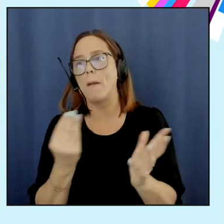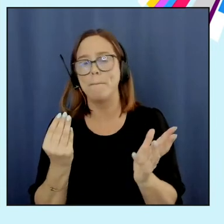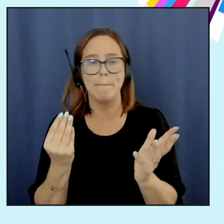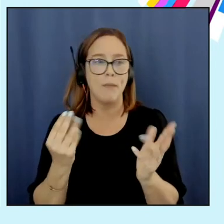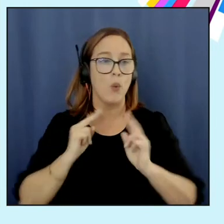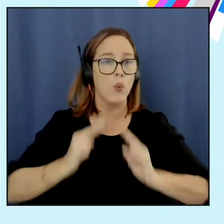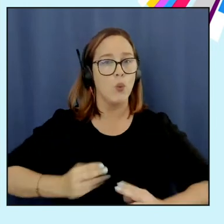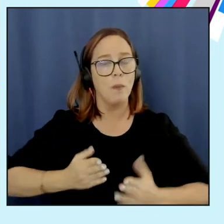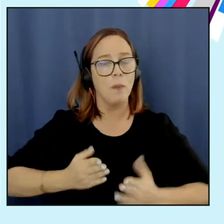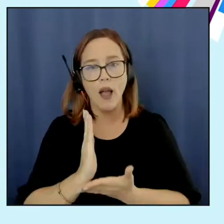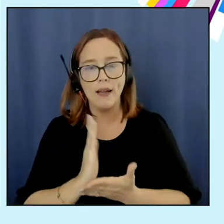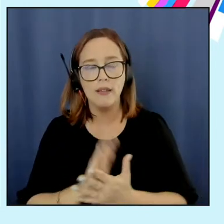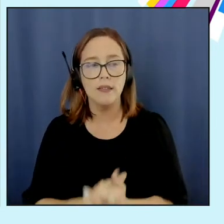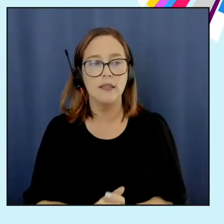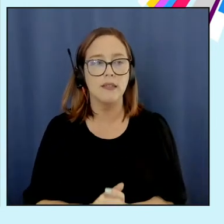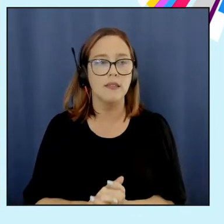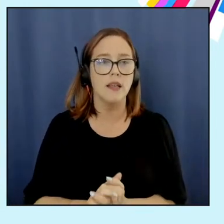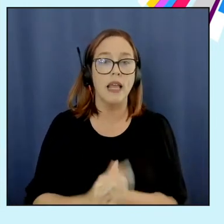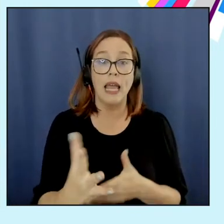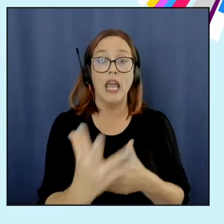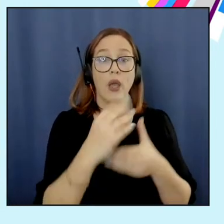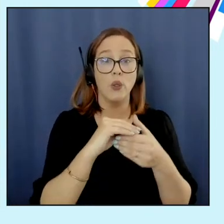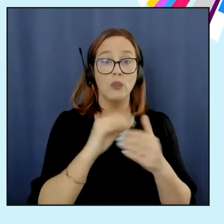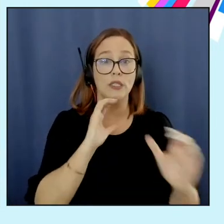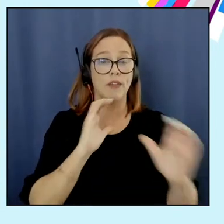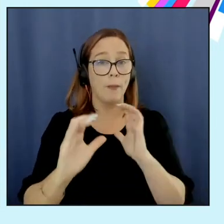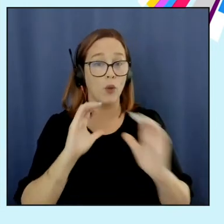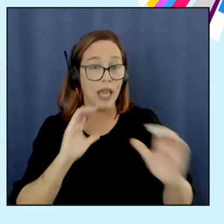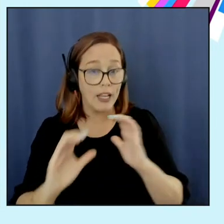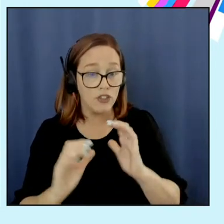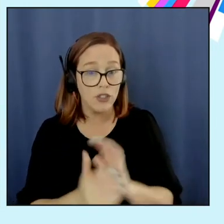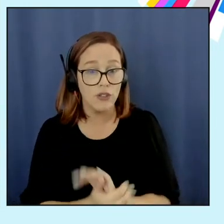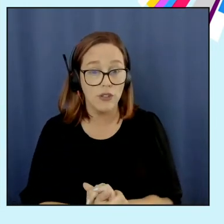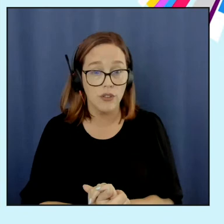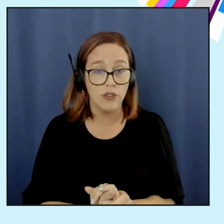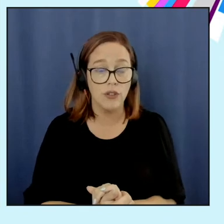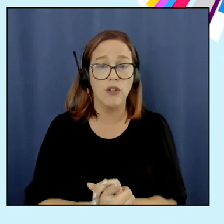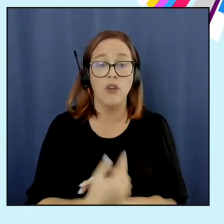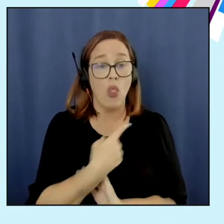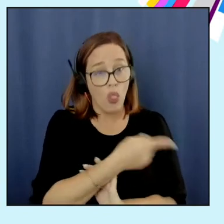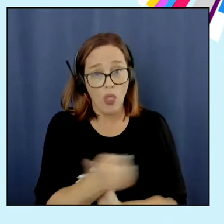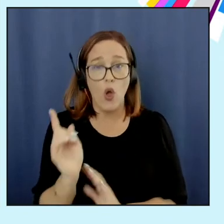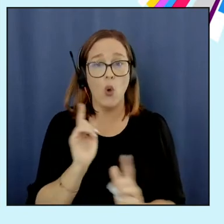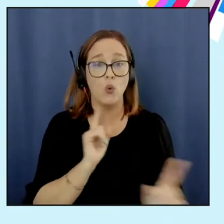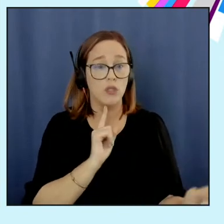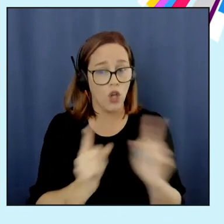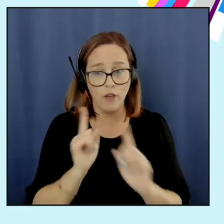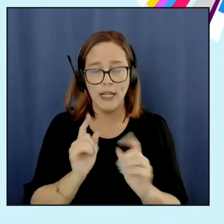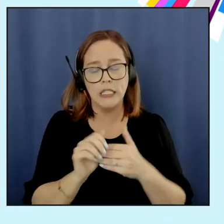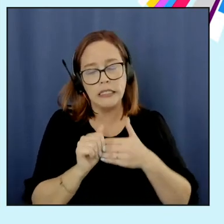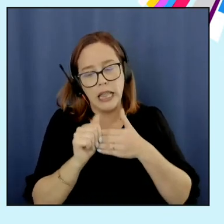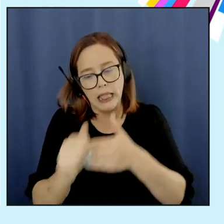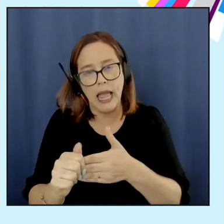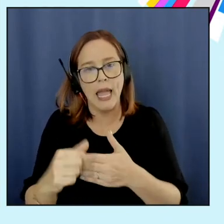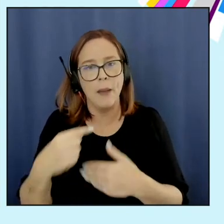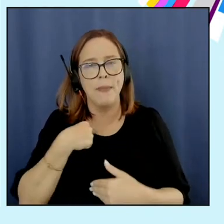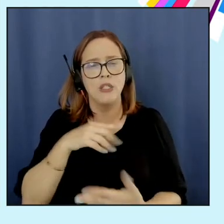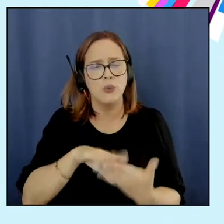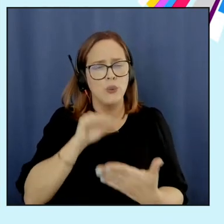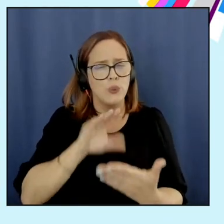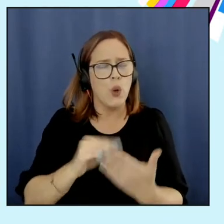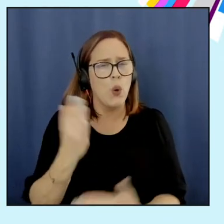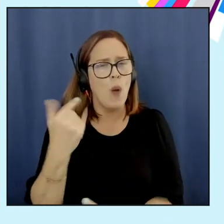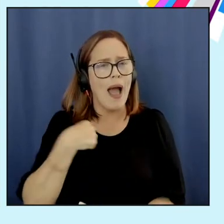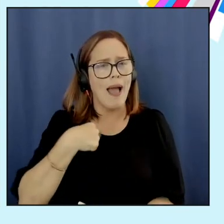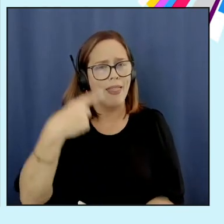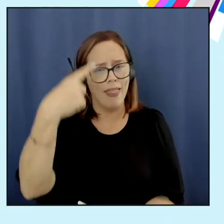rights. Let's talk about inclusive communication. And those conversations actually led me to learn what I think Pride Has No Borders means